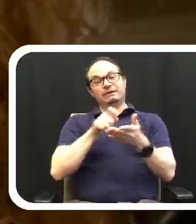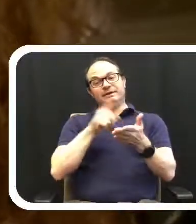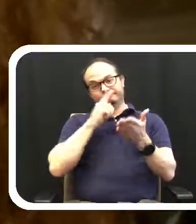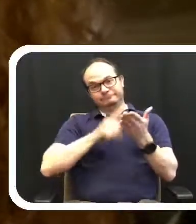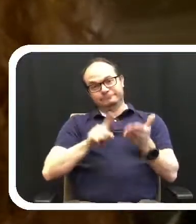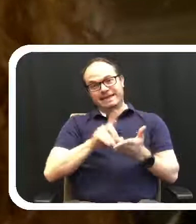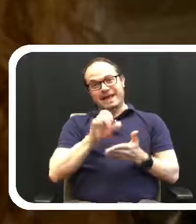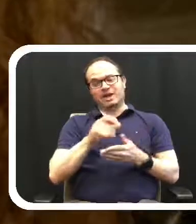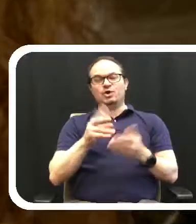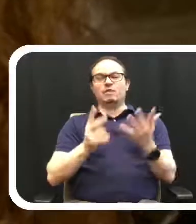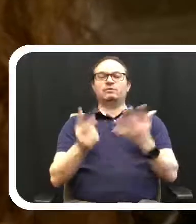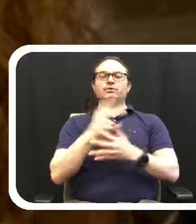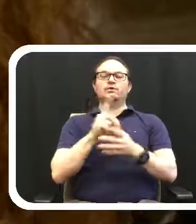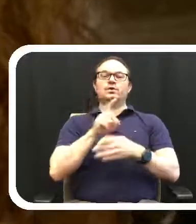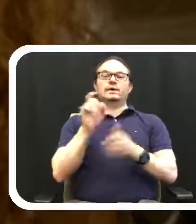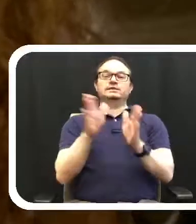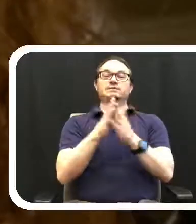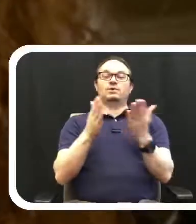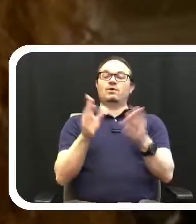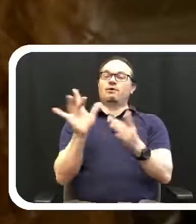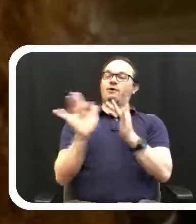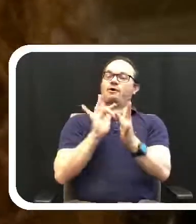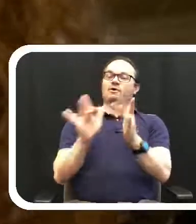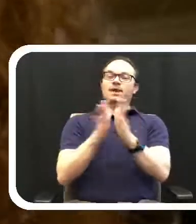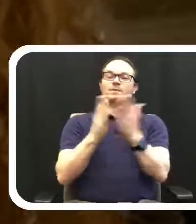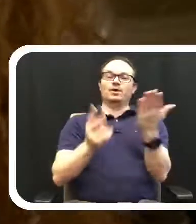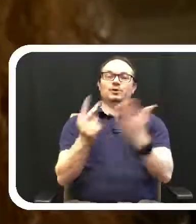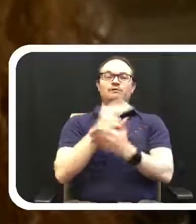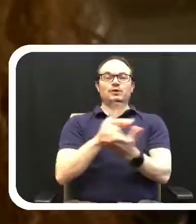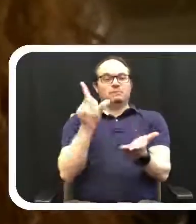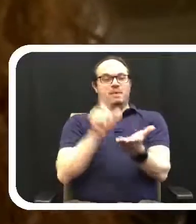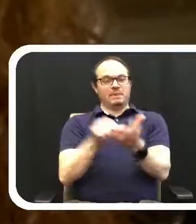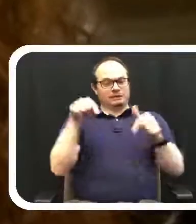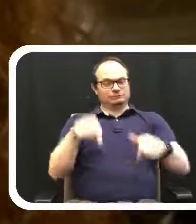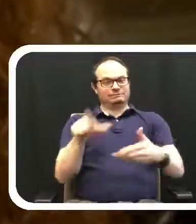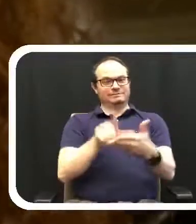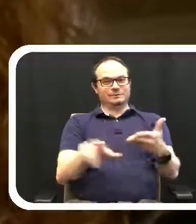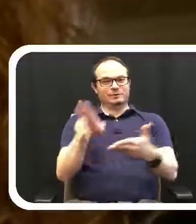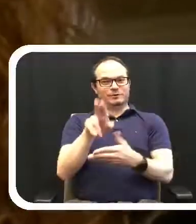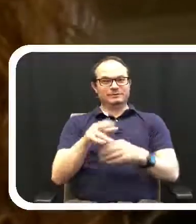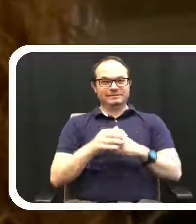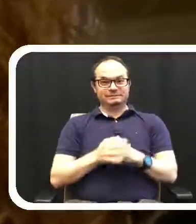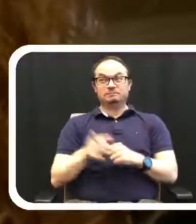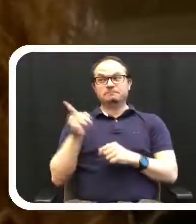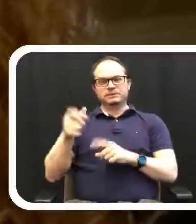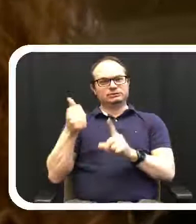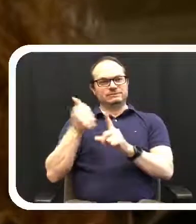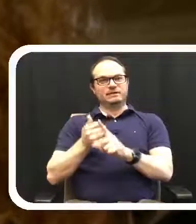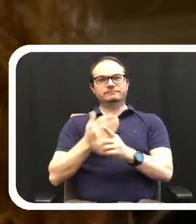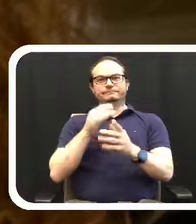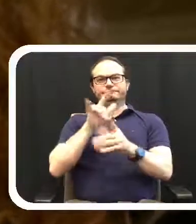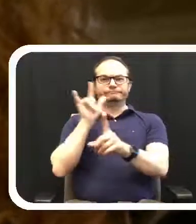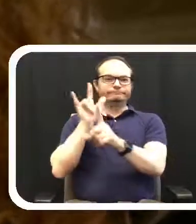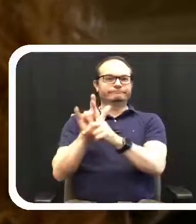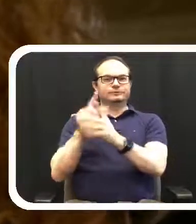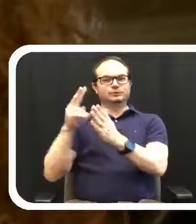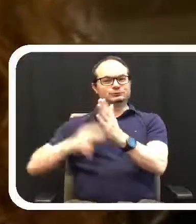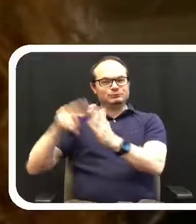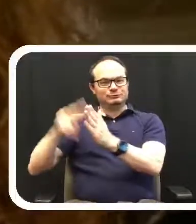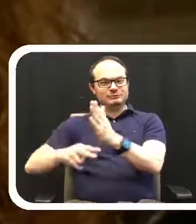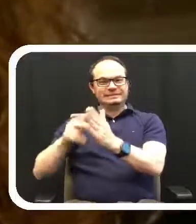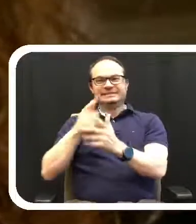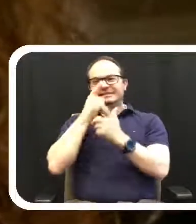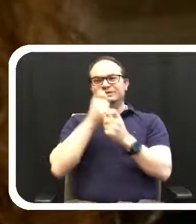Review of Texas Books, an online book review publication at Lamar University. She's an avid reader whose interests span